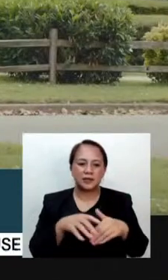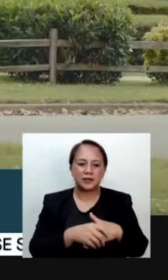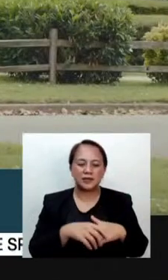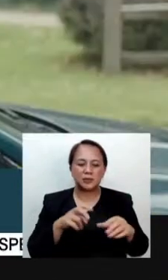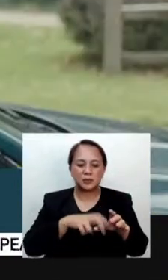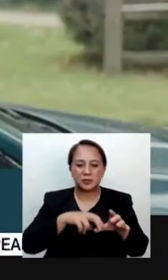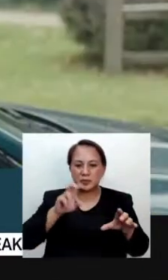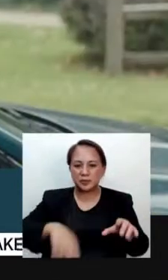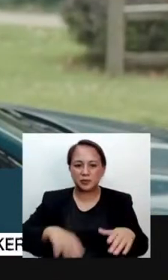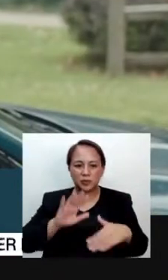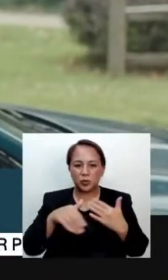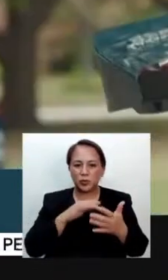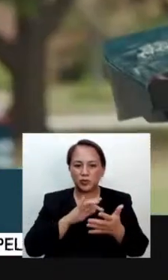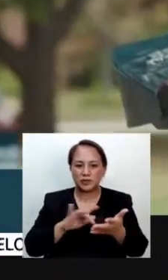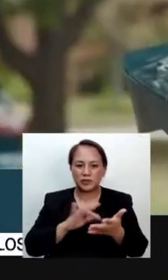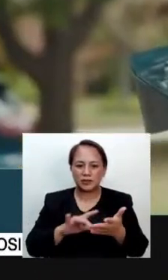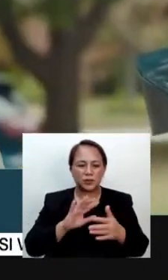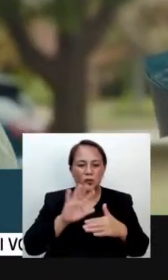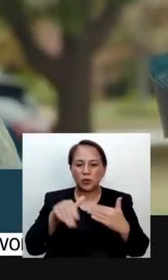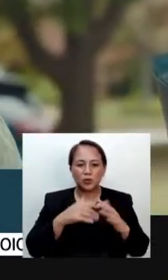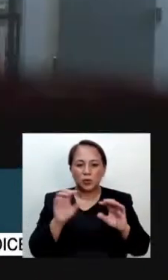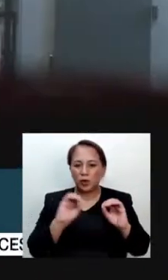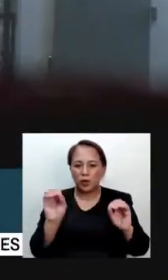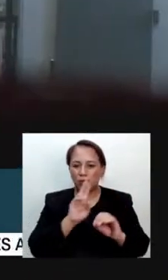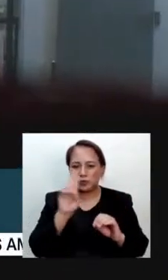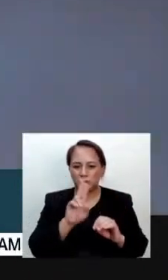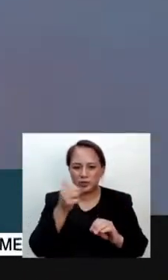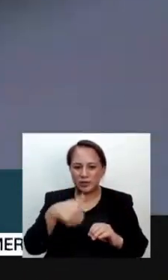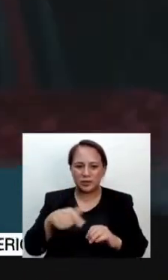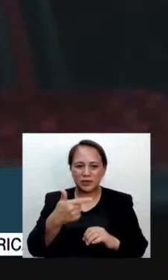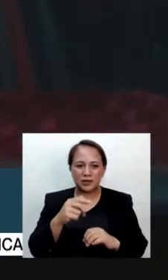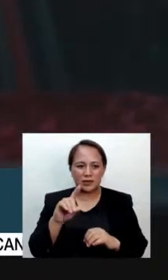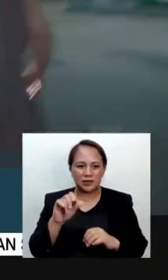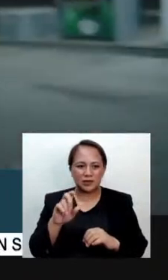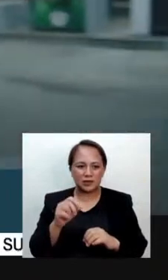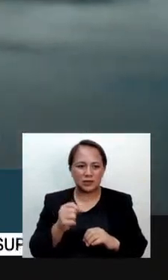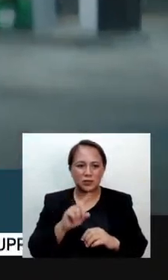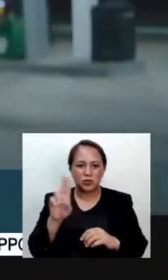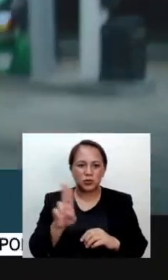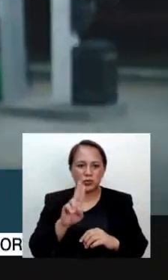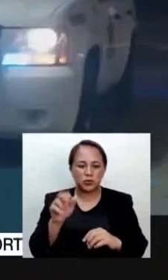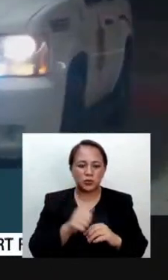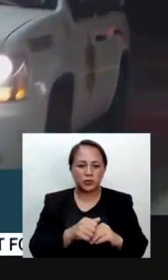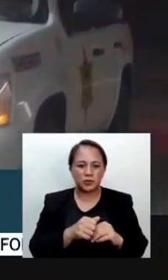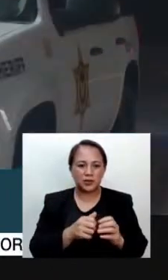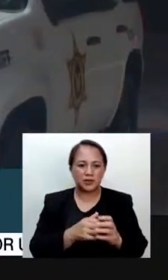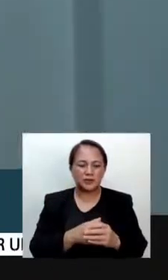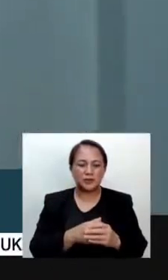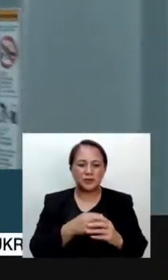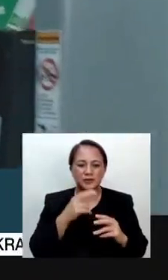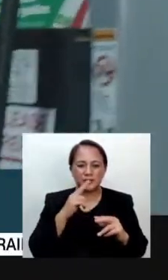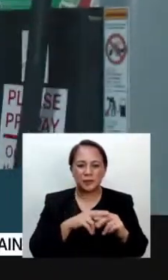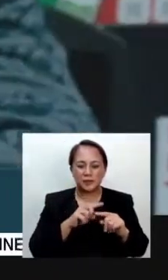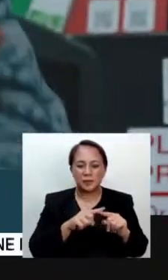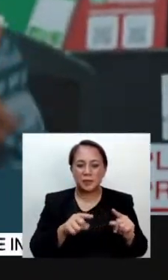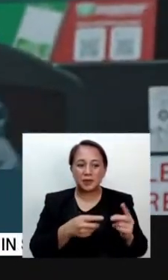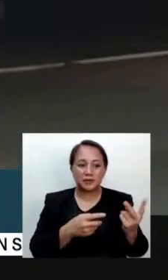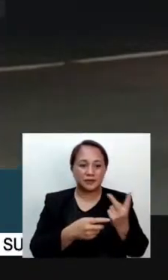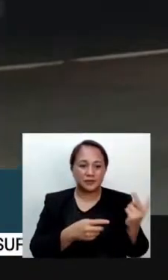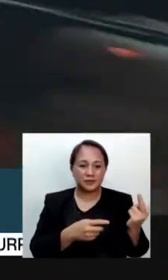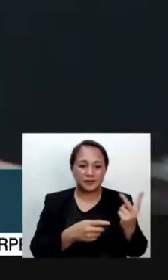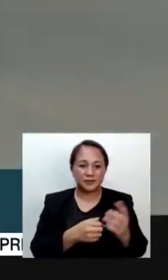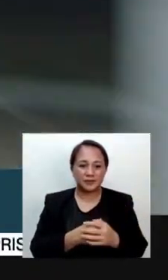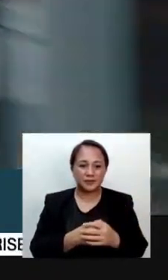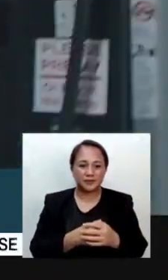Unplug from our phones for the weekend. Unplugging is formulaic and uses all the rom-com cliches, but Longoria and Walsh keep